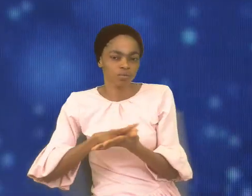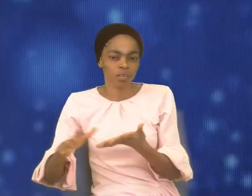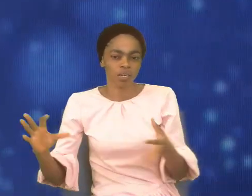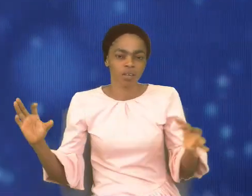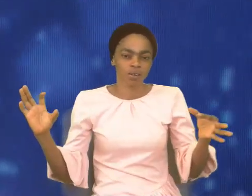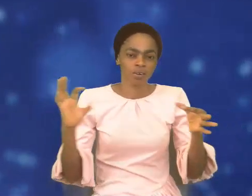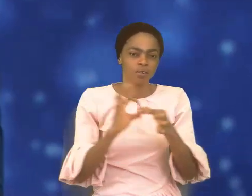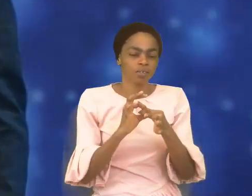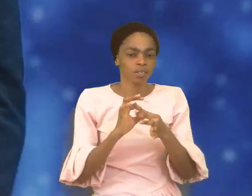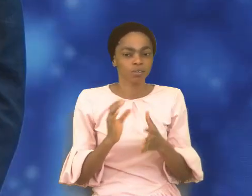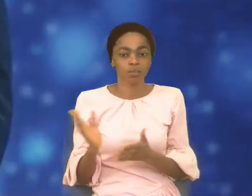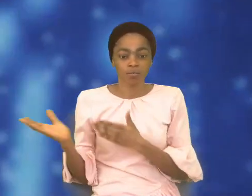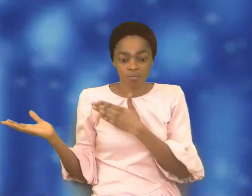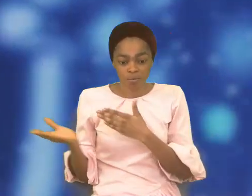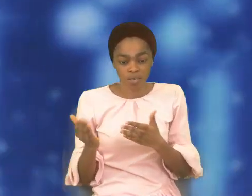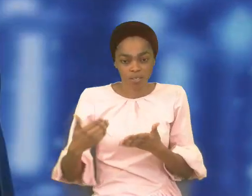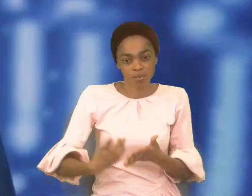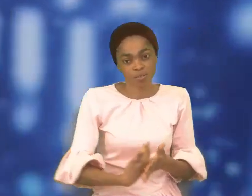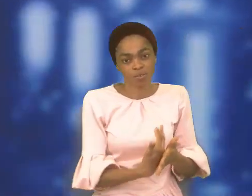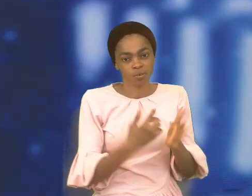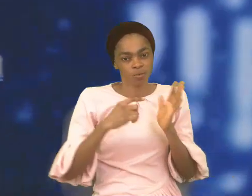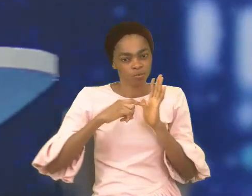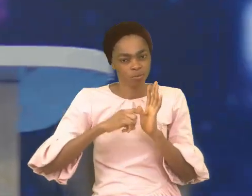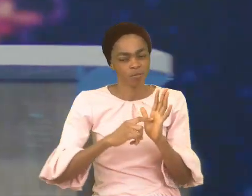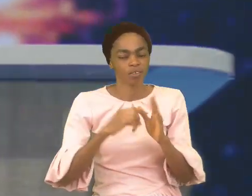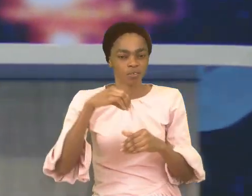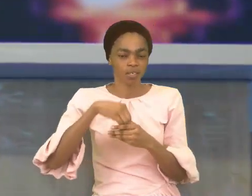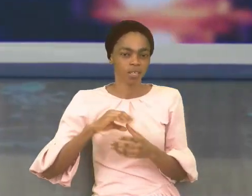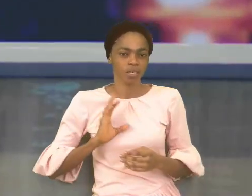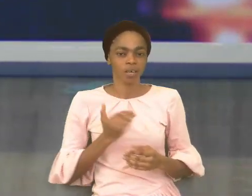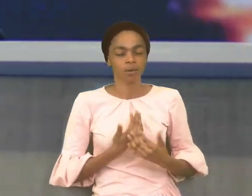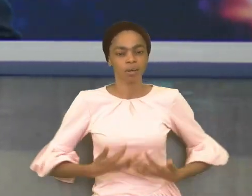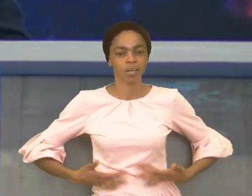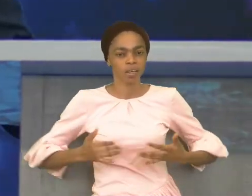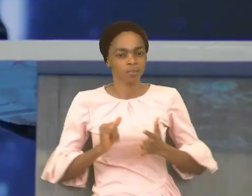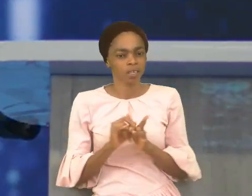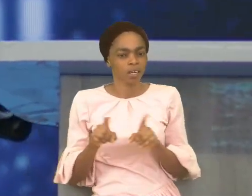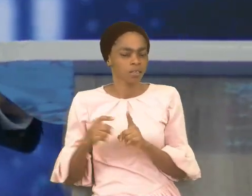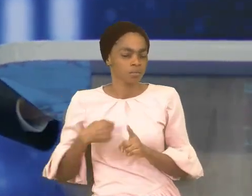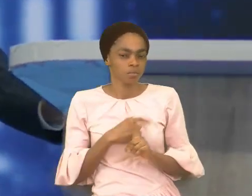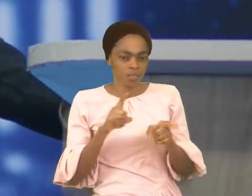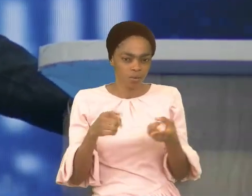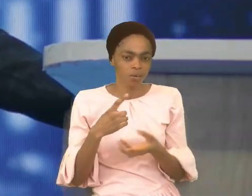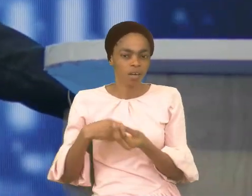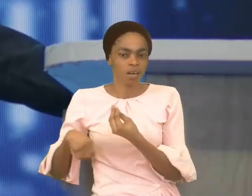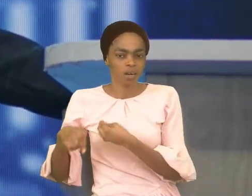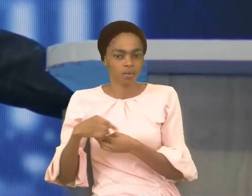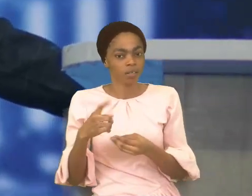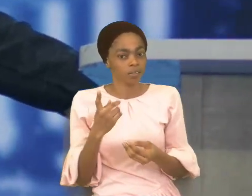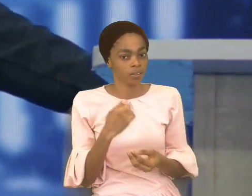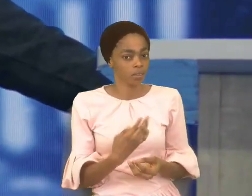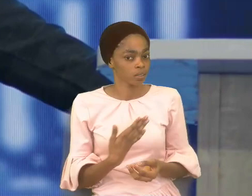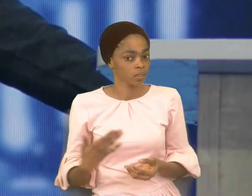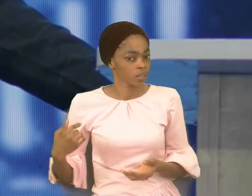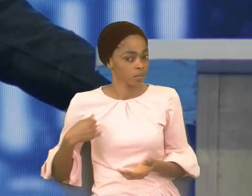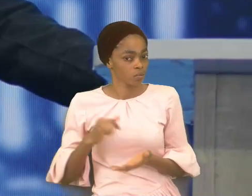our lives. That as we go around the things that were lost, The things that other people